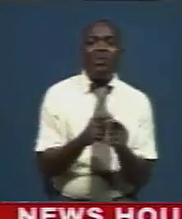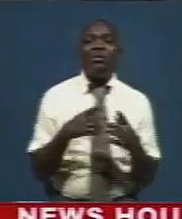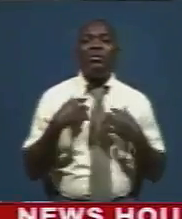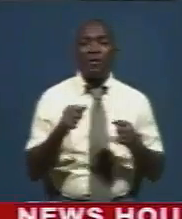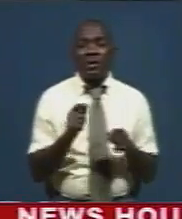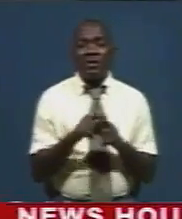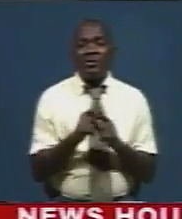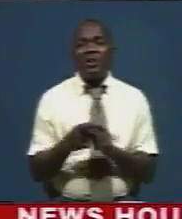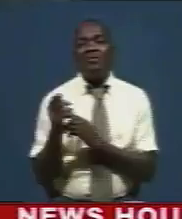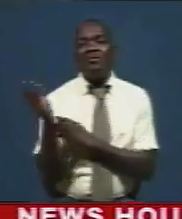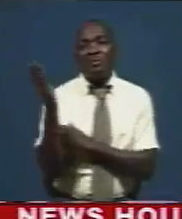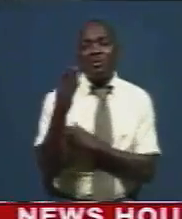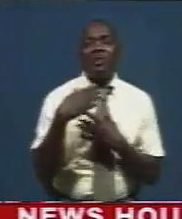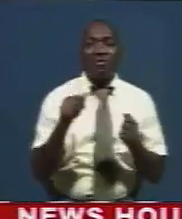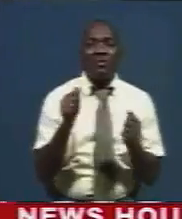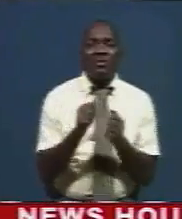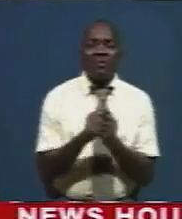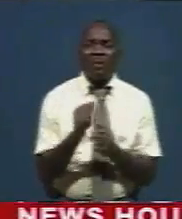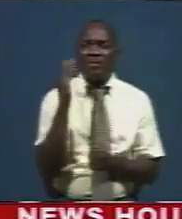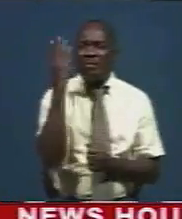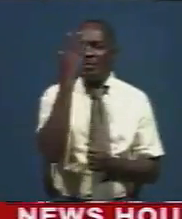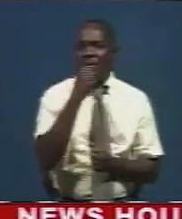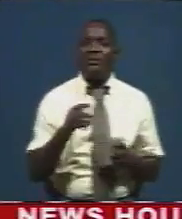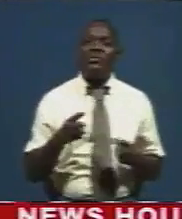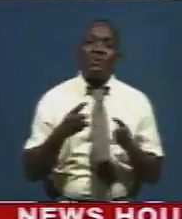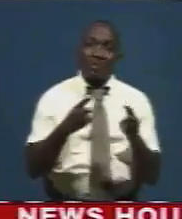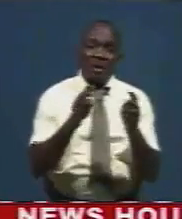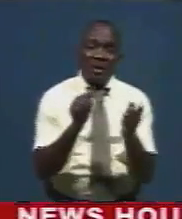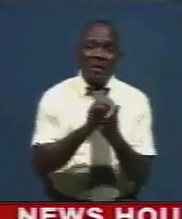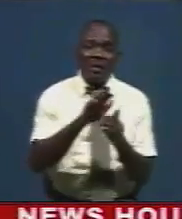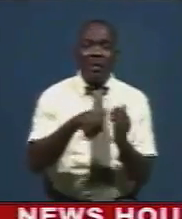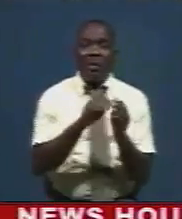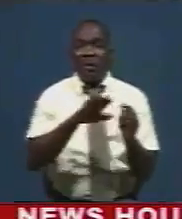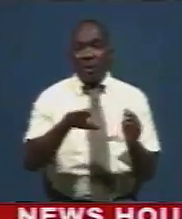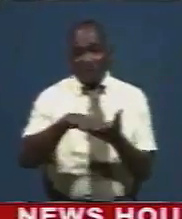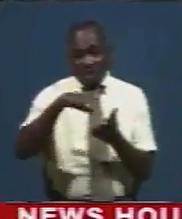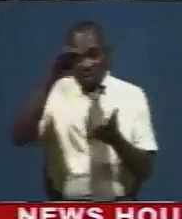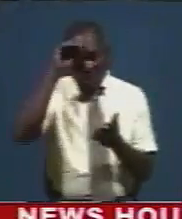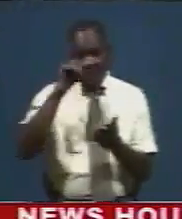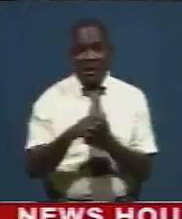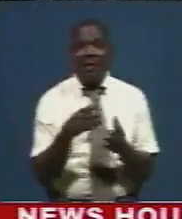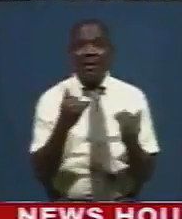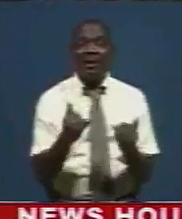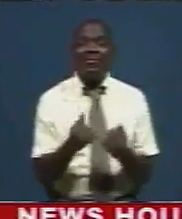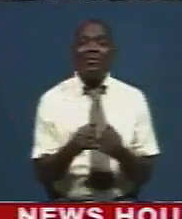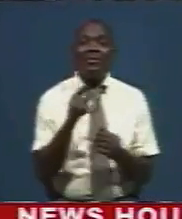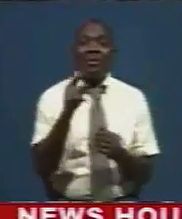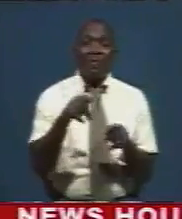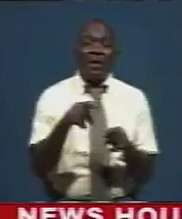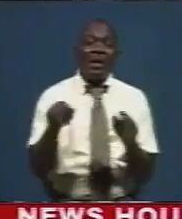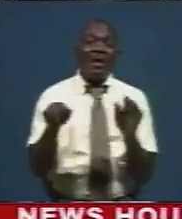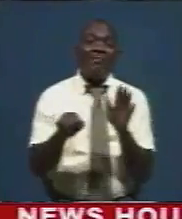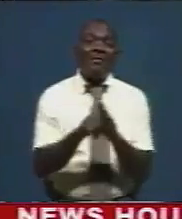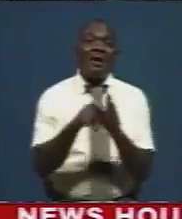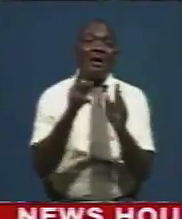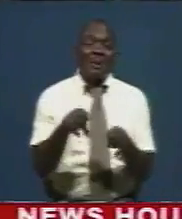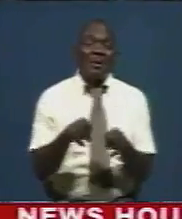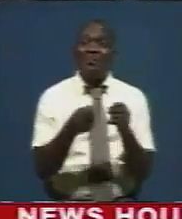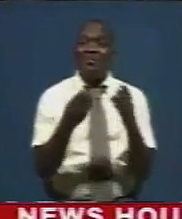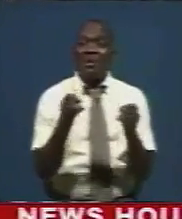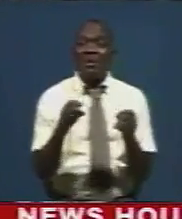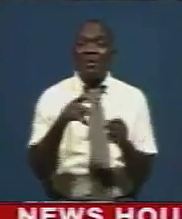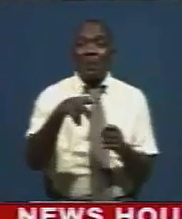and delivered them with stunning clarity, wit, and humor. Today, one can identify many